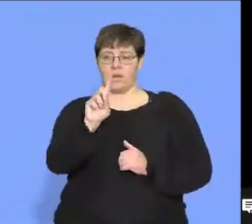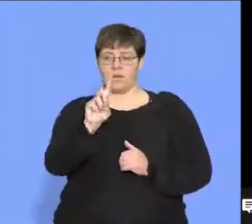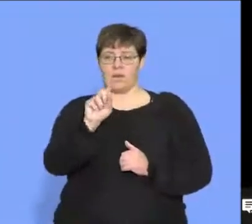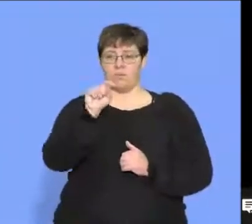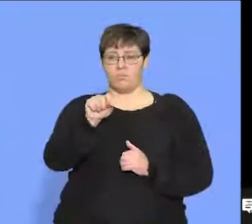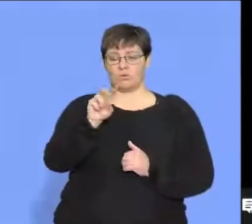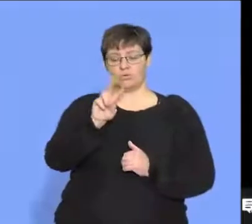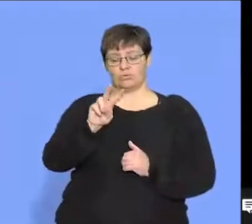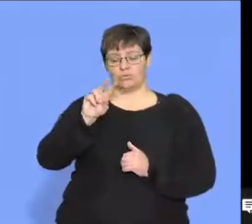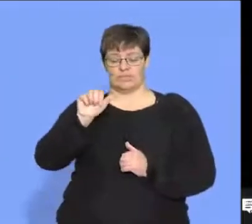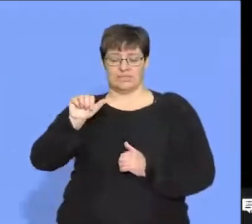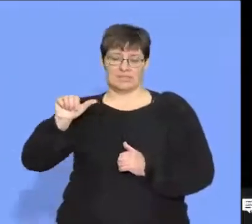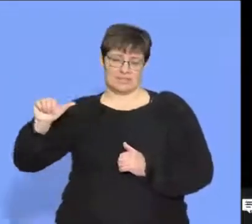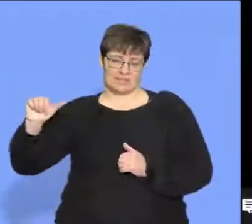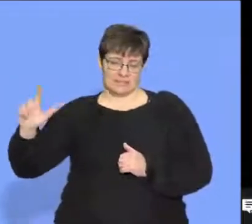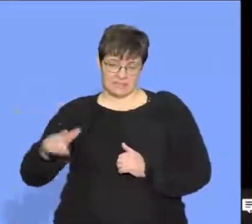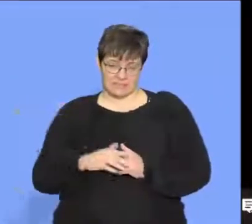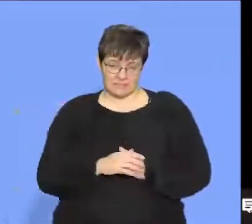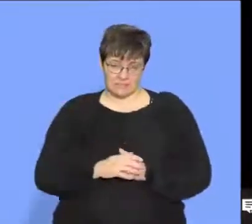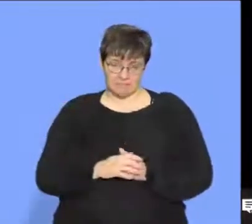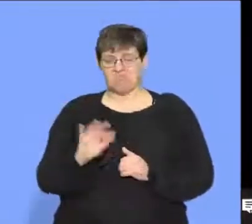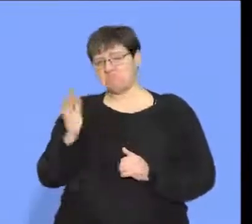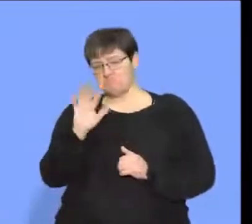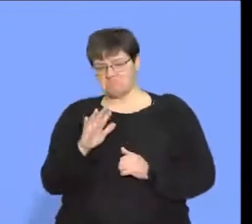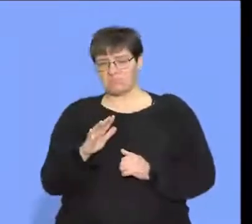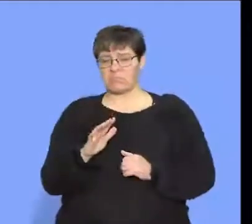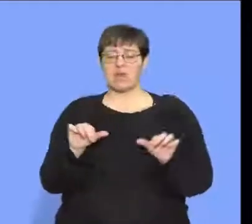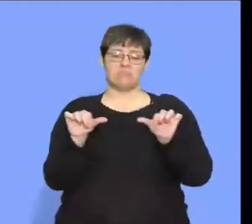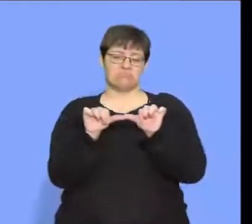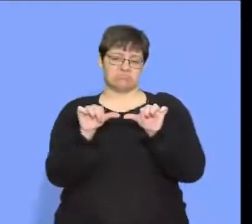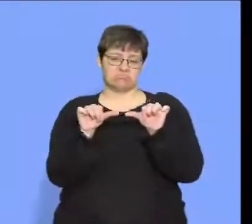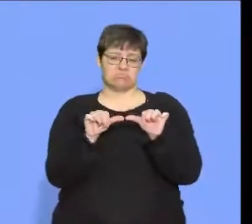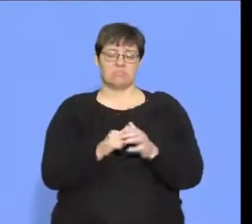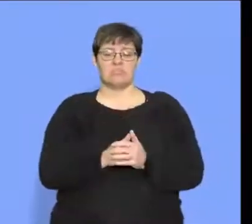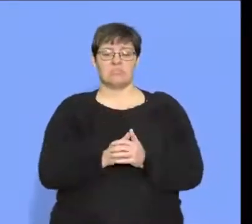that our time value is approximately